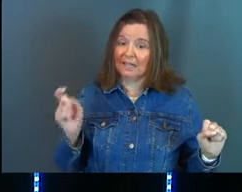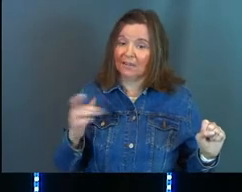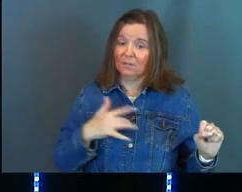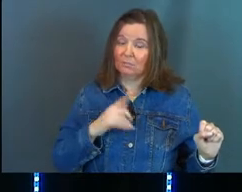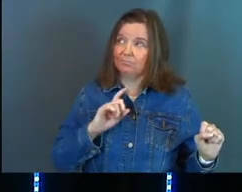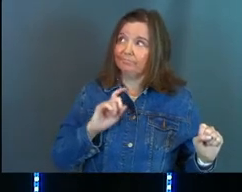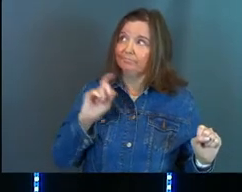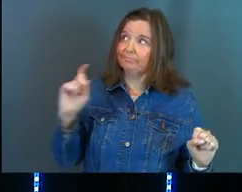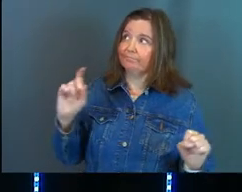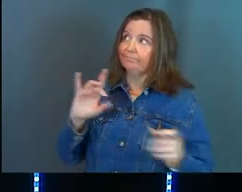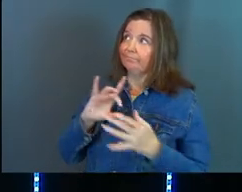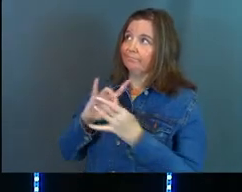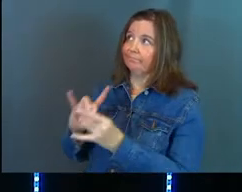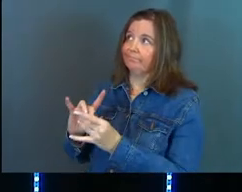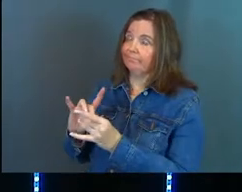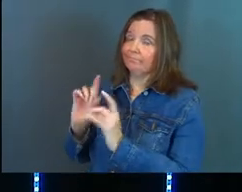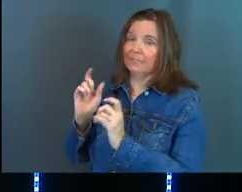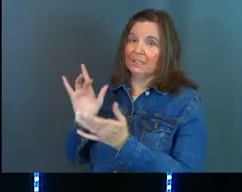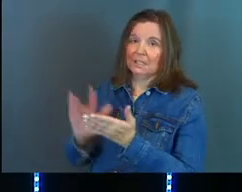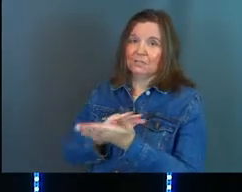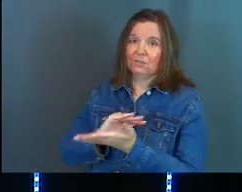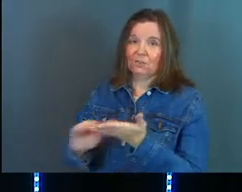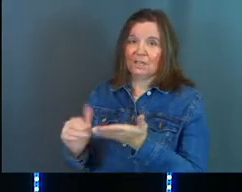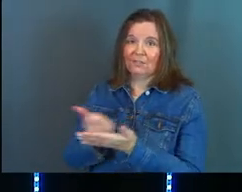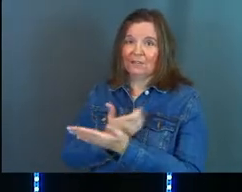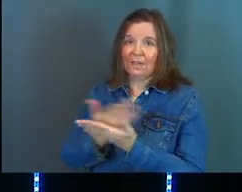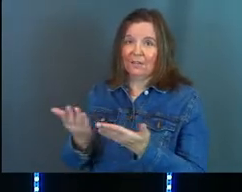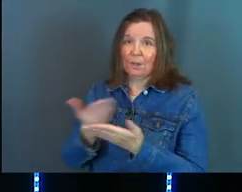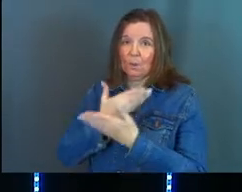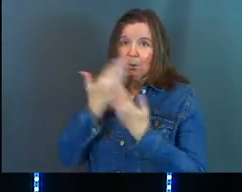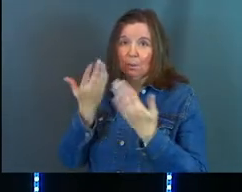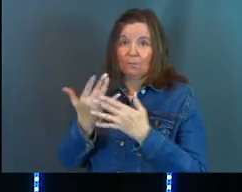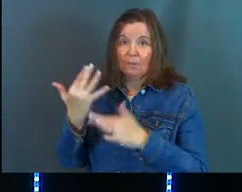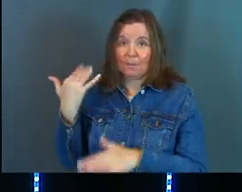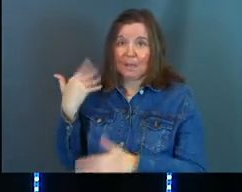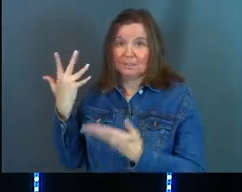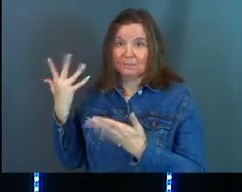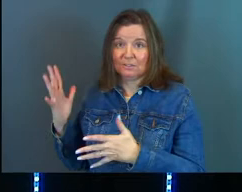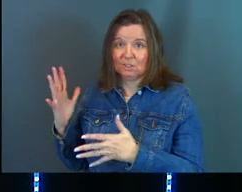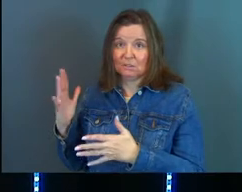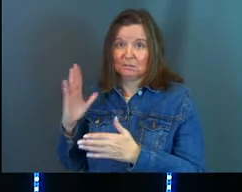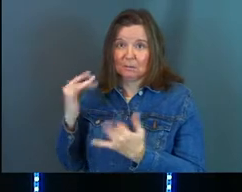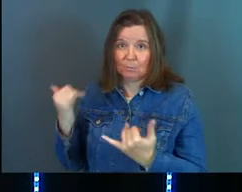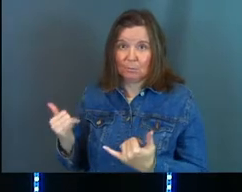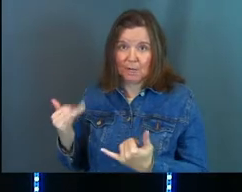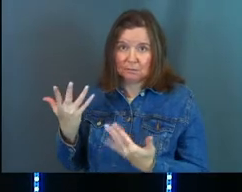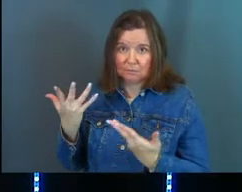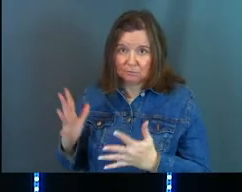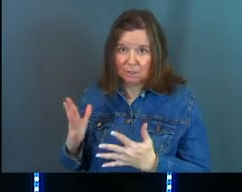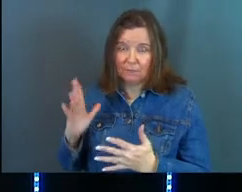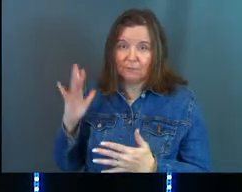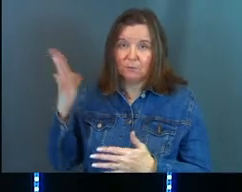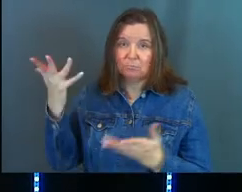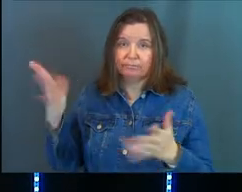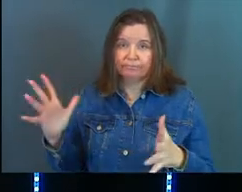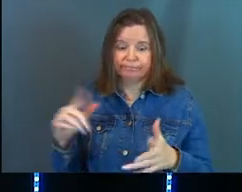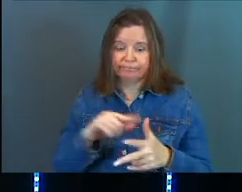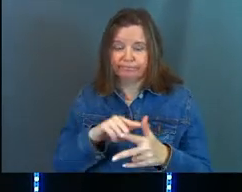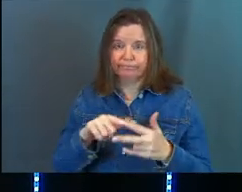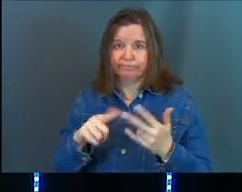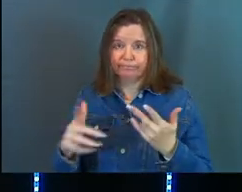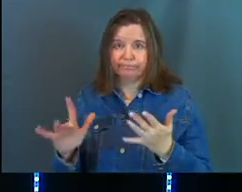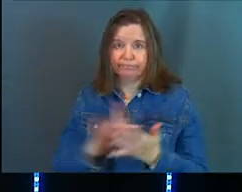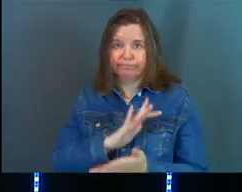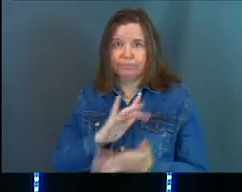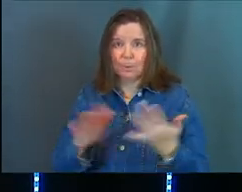heart to Jesus Christ, he's forgiven everything, past, present, and future. And so you get to live in freedom. So everything that you do